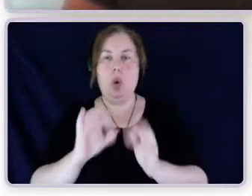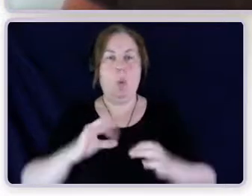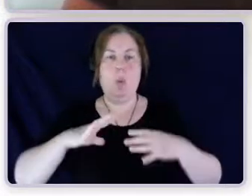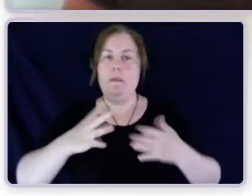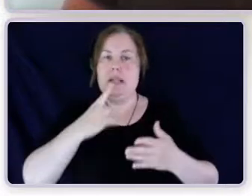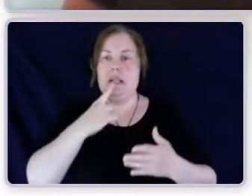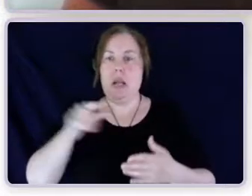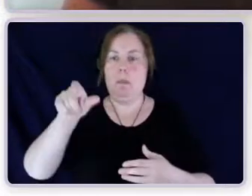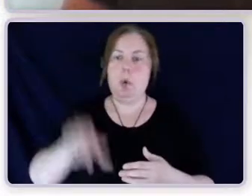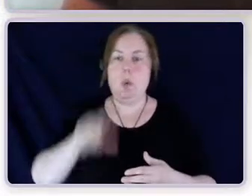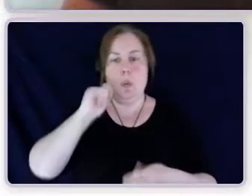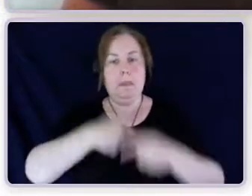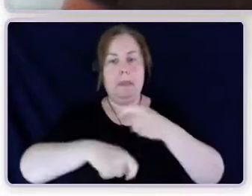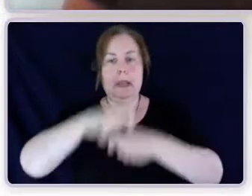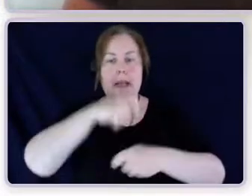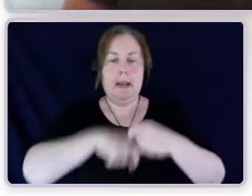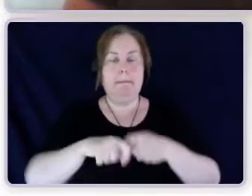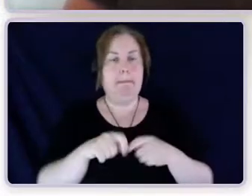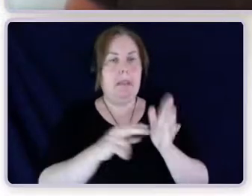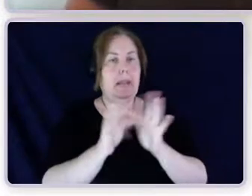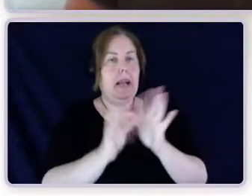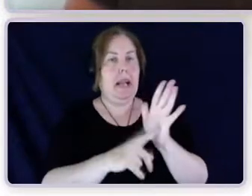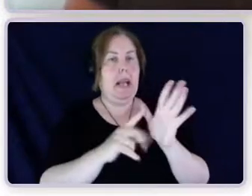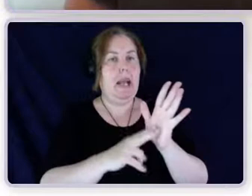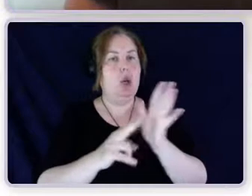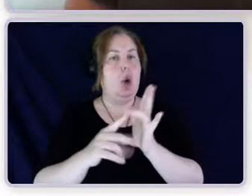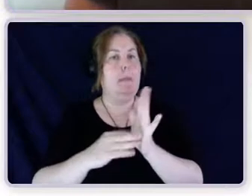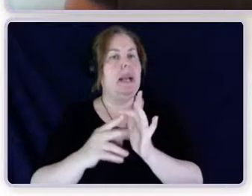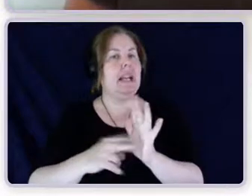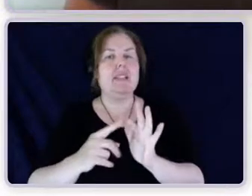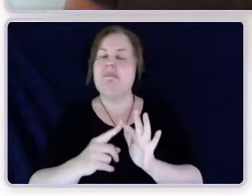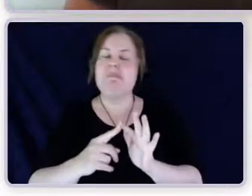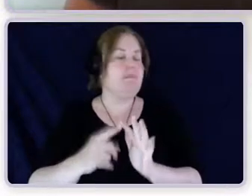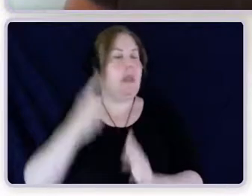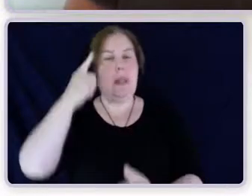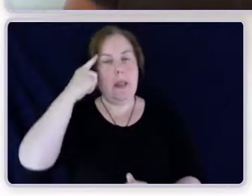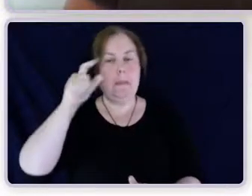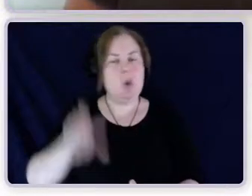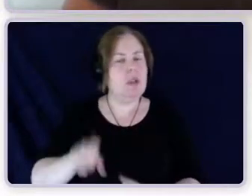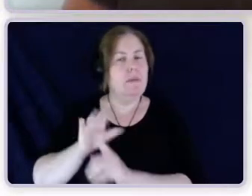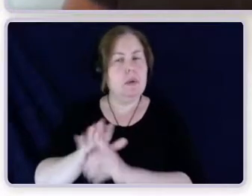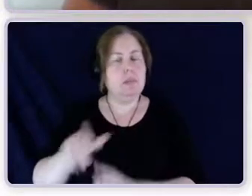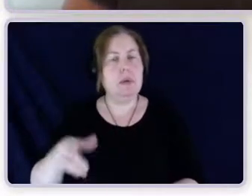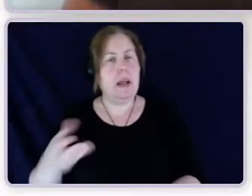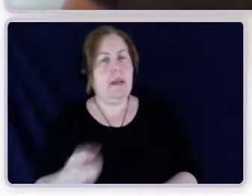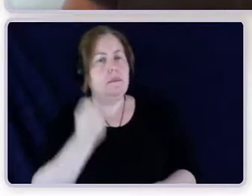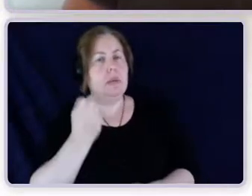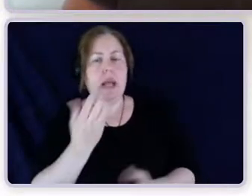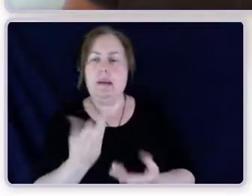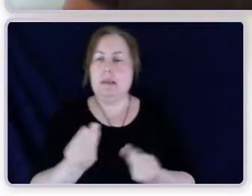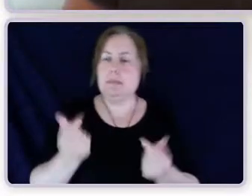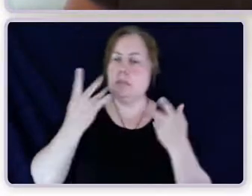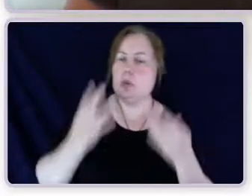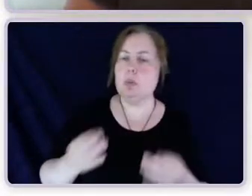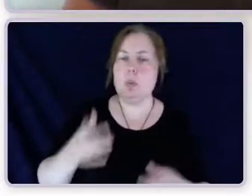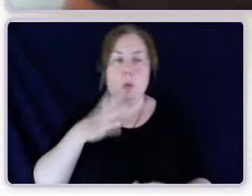nominee. And I think that the person themselves should still have some say and role in saying whether they want someone to be a